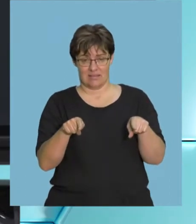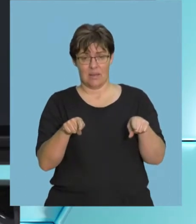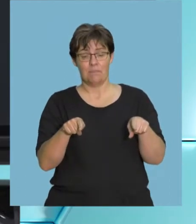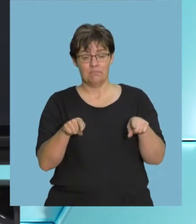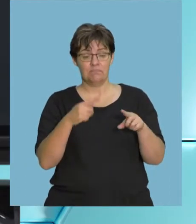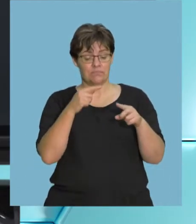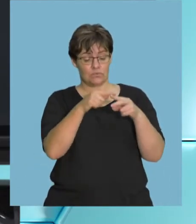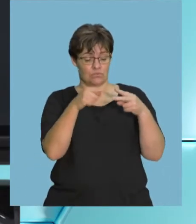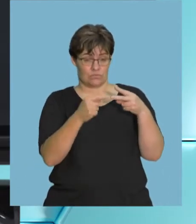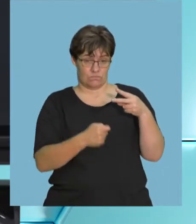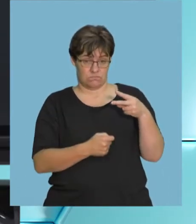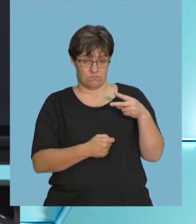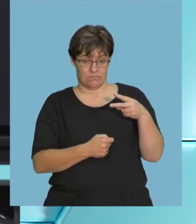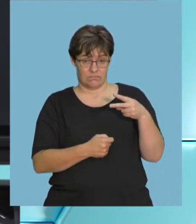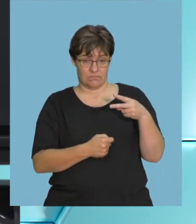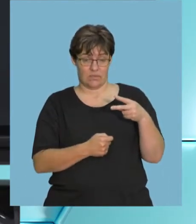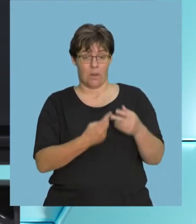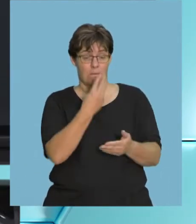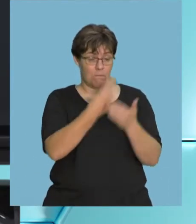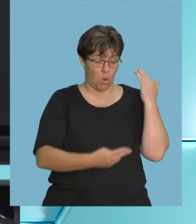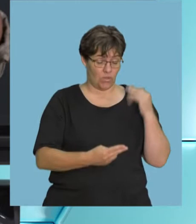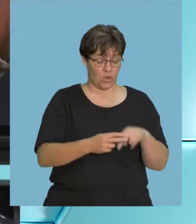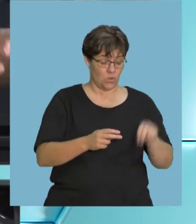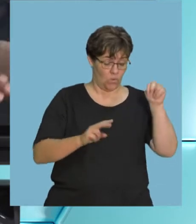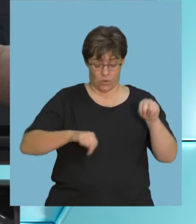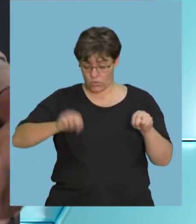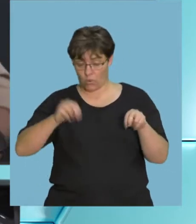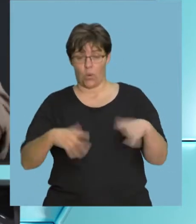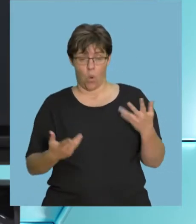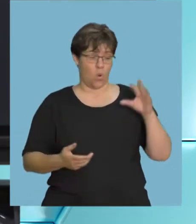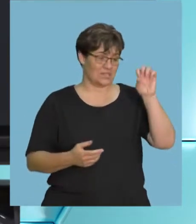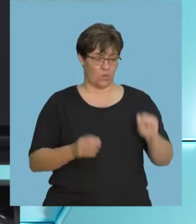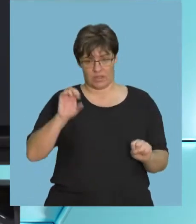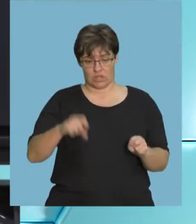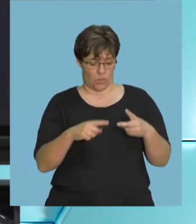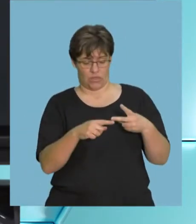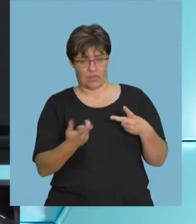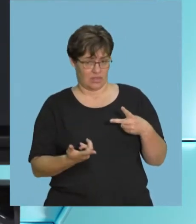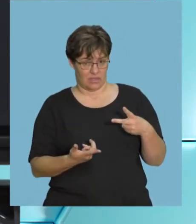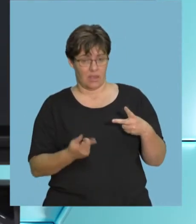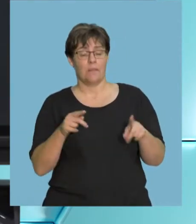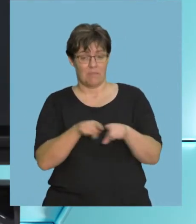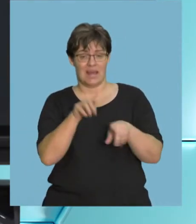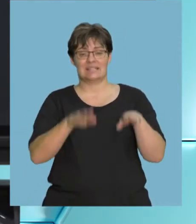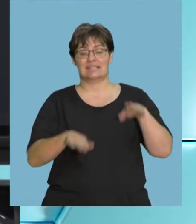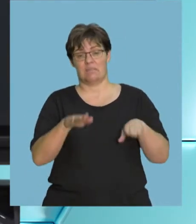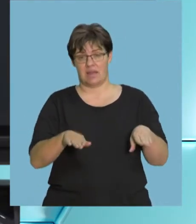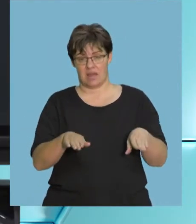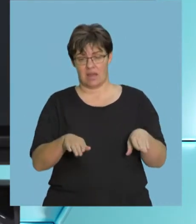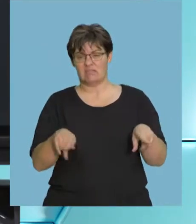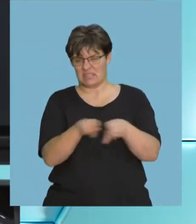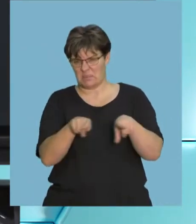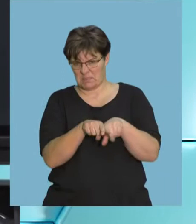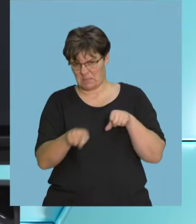But remember, there are two possibilities. It can be both north poles or both south poles. In both cases, those